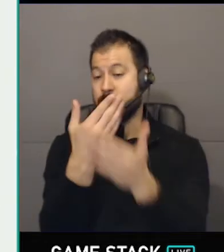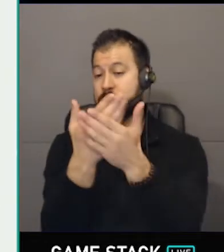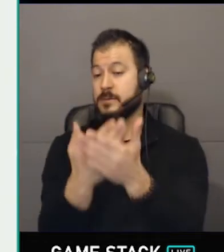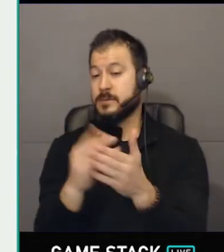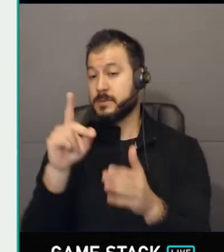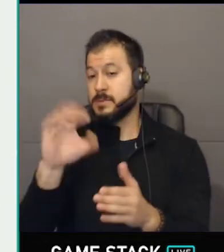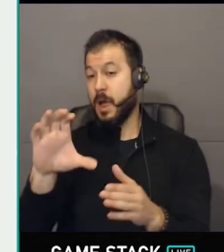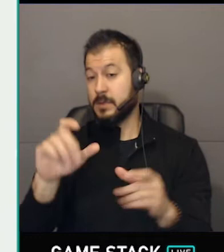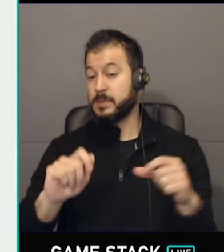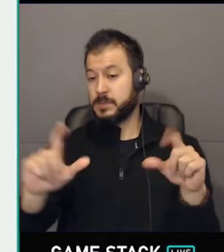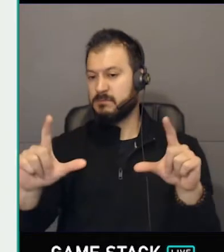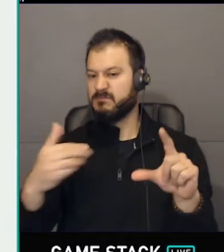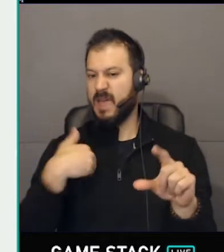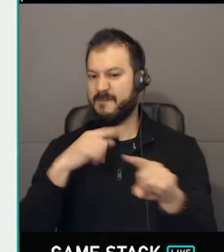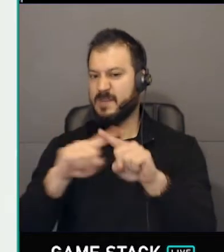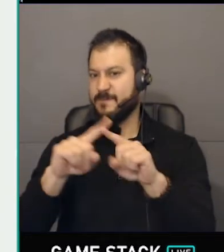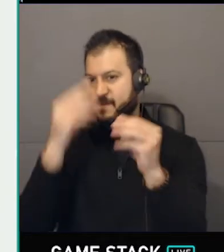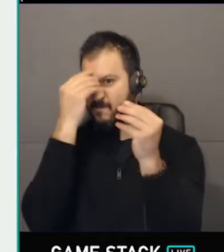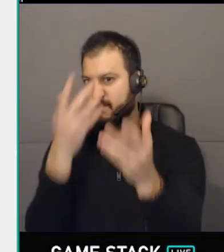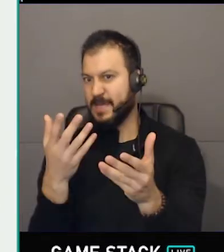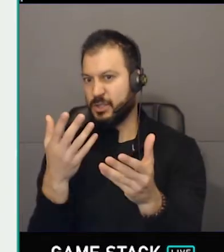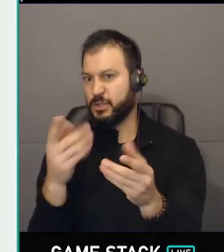inbox HDR tone mapper APIs.